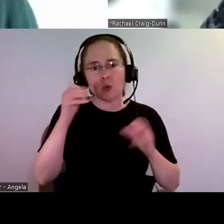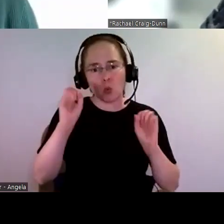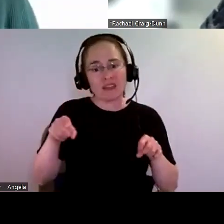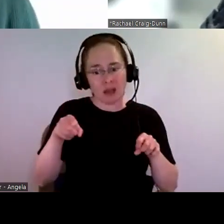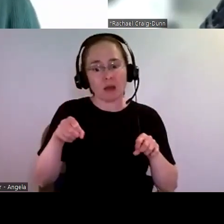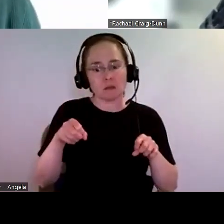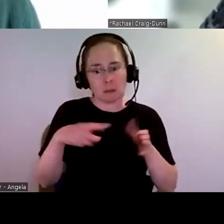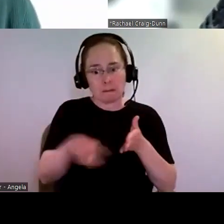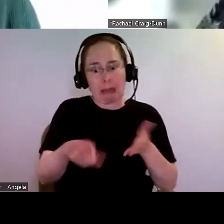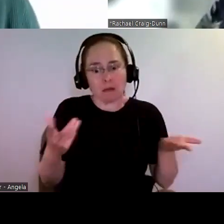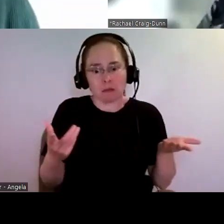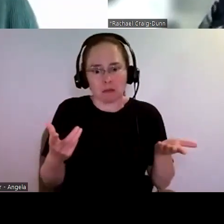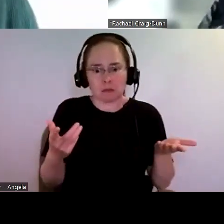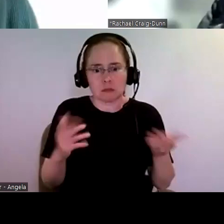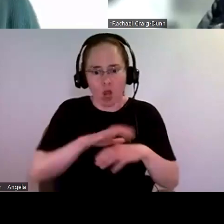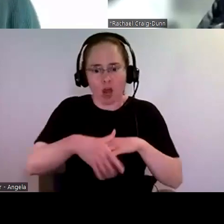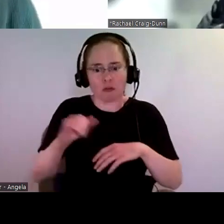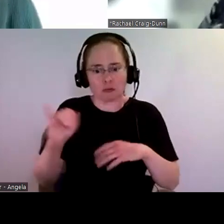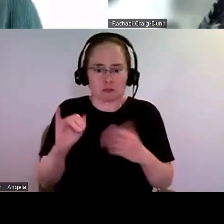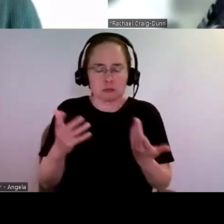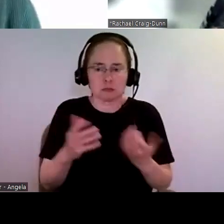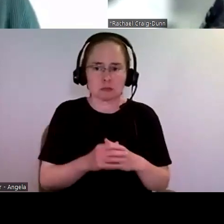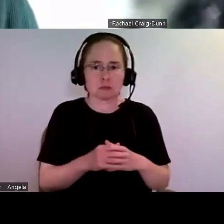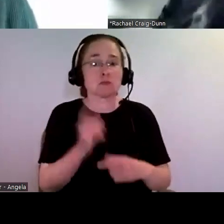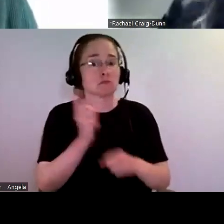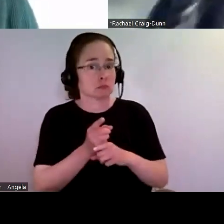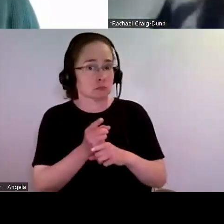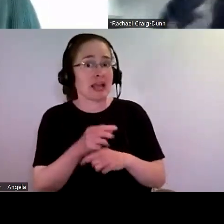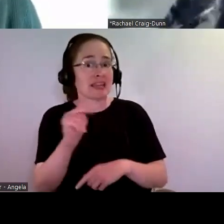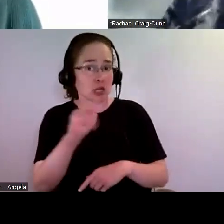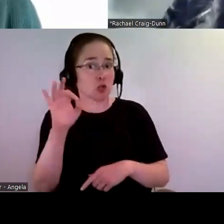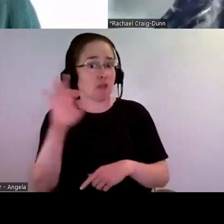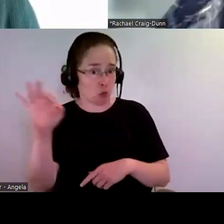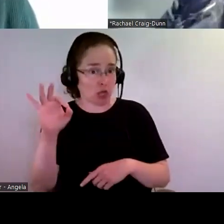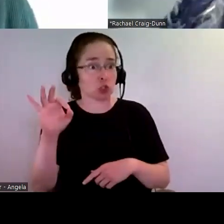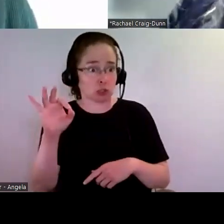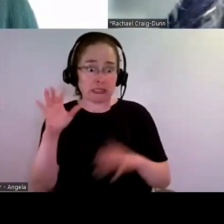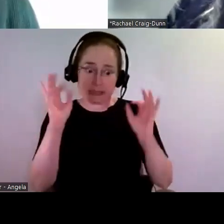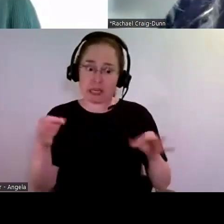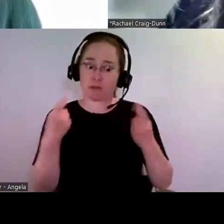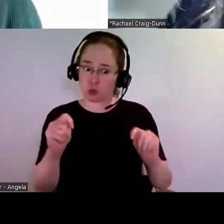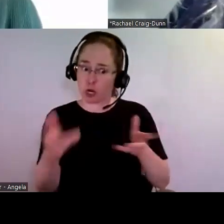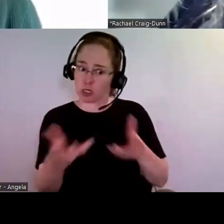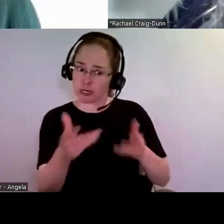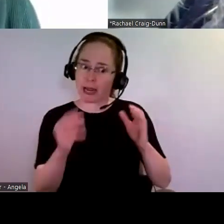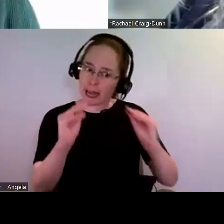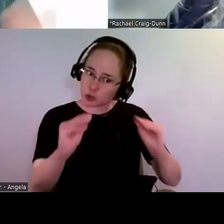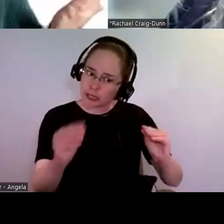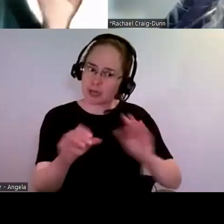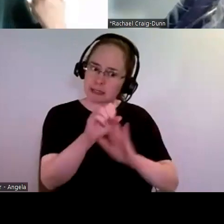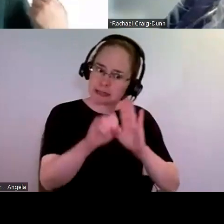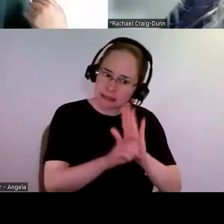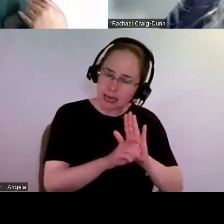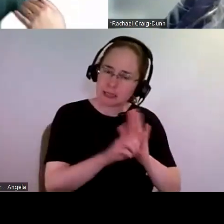covered. Absolutely. And the National Federation is definitely trying to work with educating states